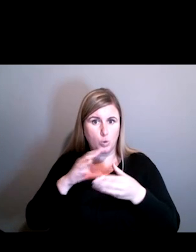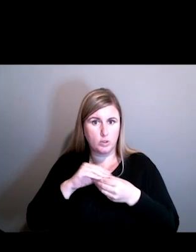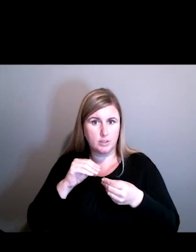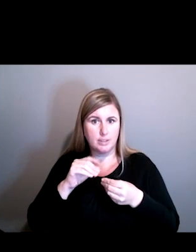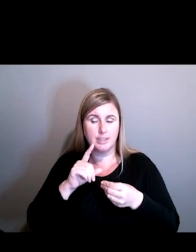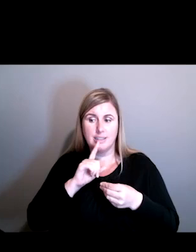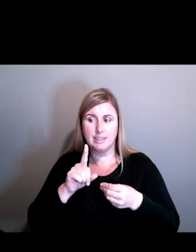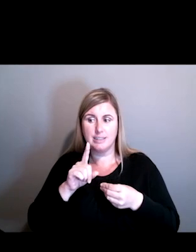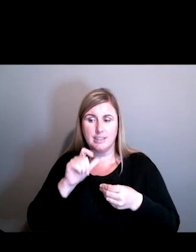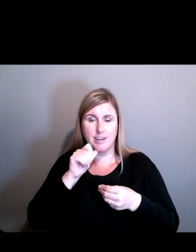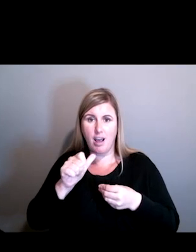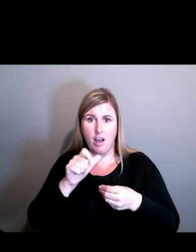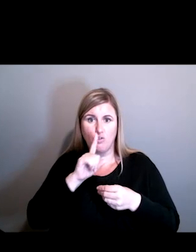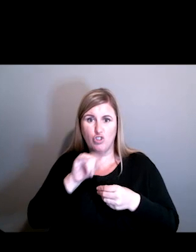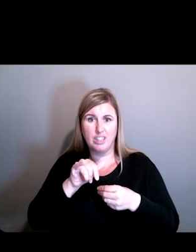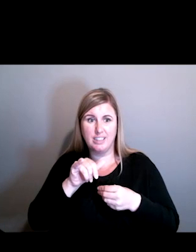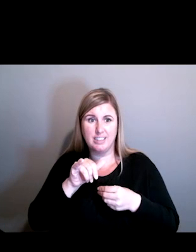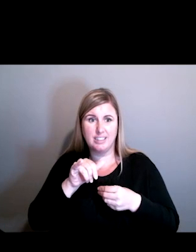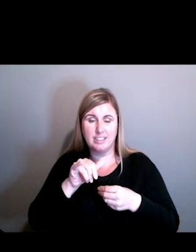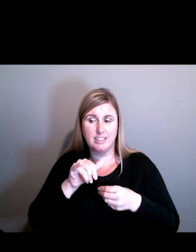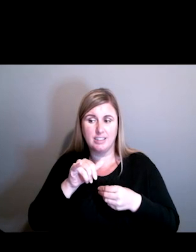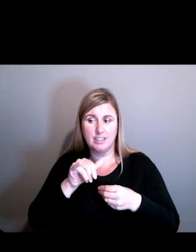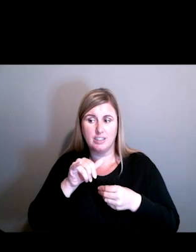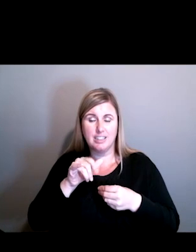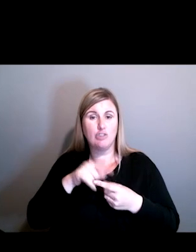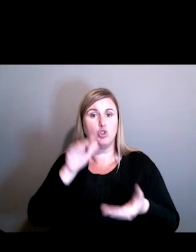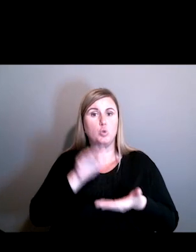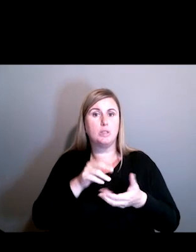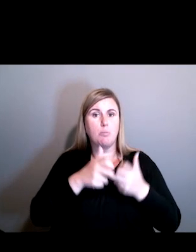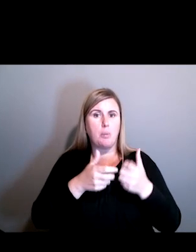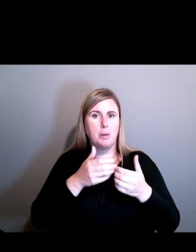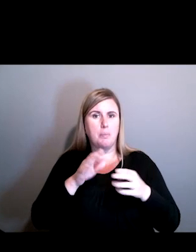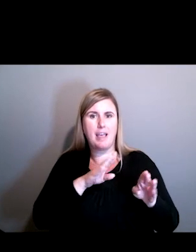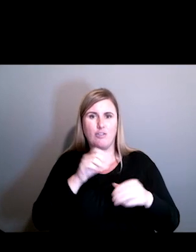not really out, in reducing problem behavior is not really there.